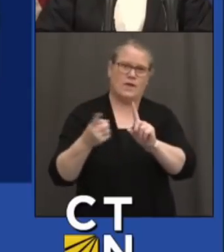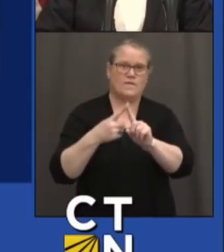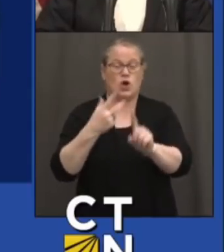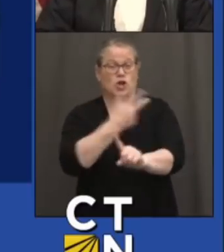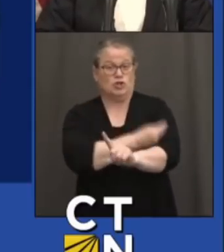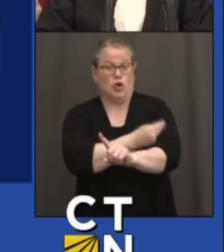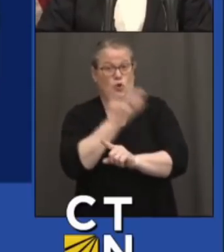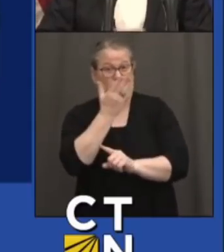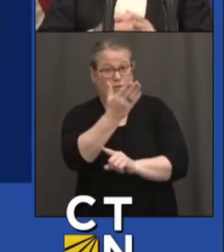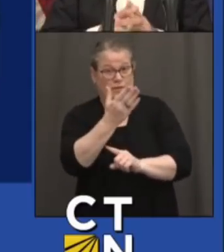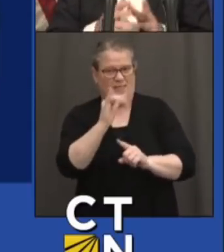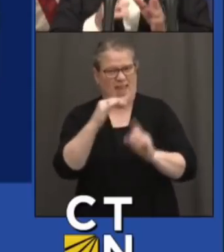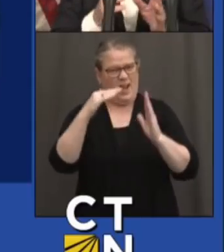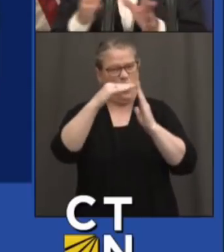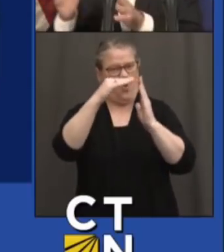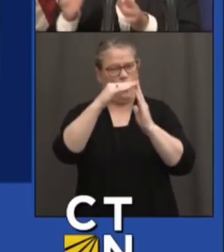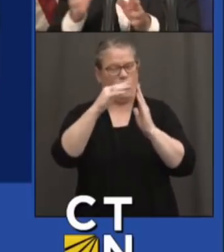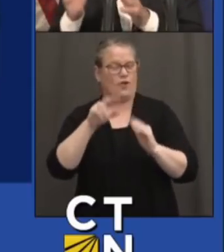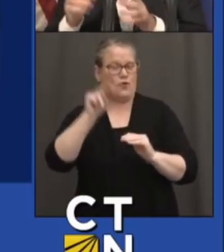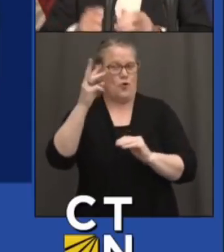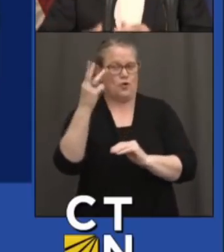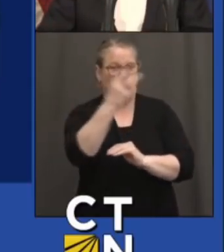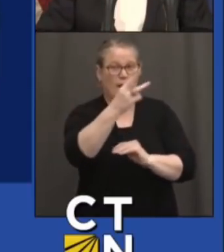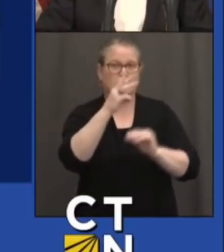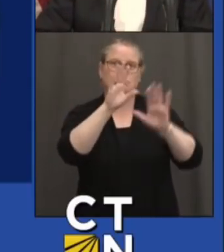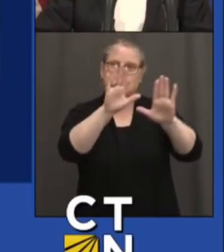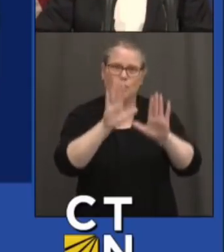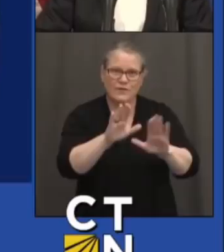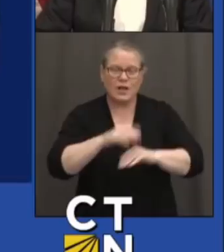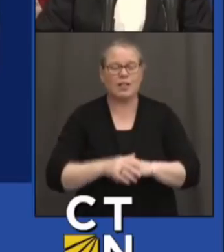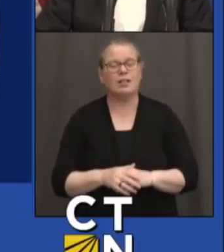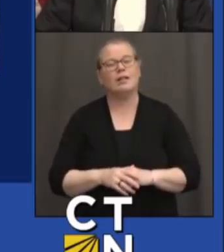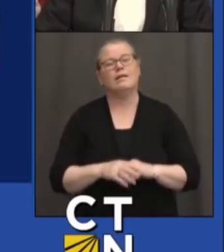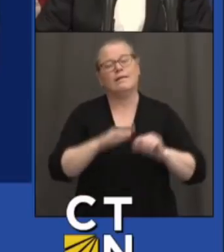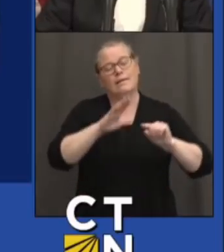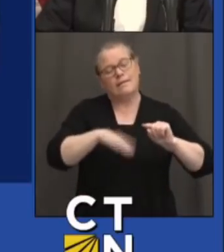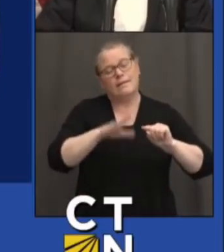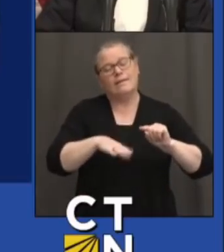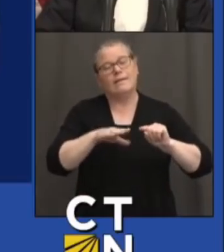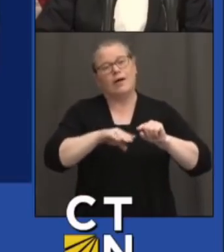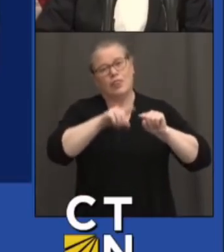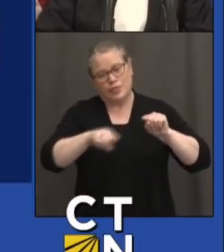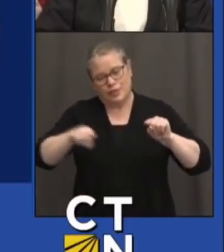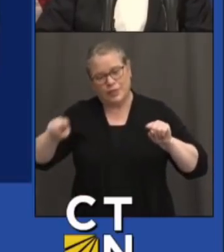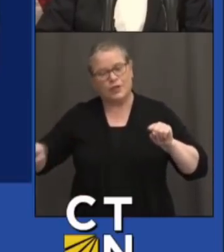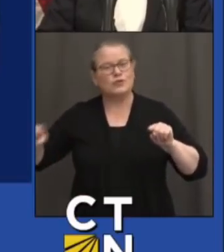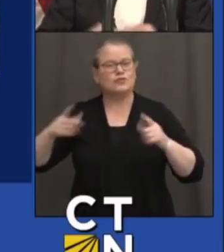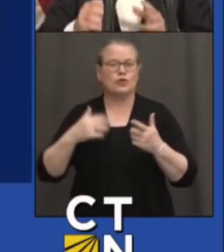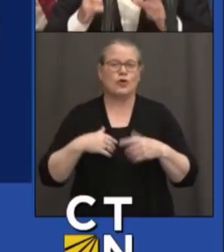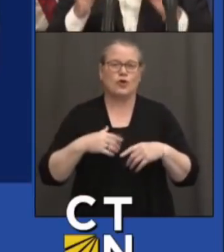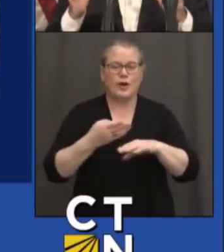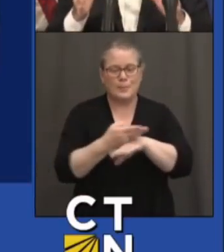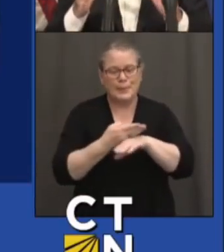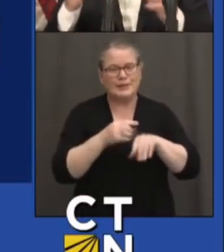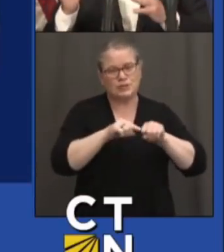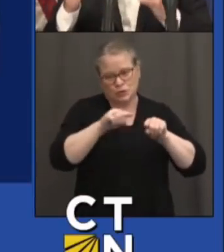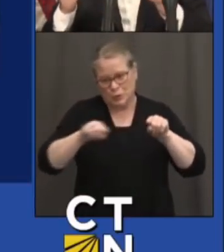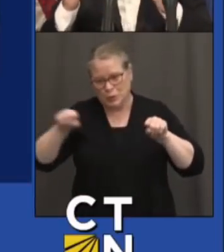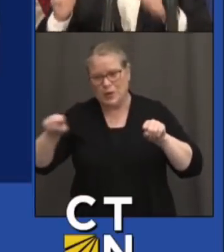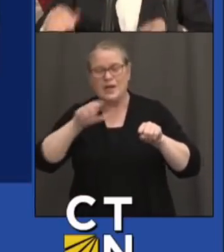remarkable. Down along the shore there a bit, you've got Old Saybrook, you've got Lyme.